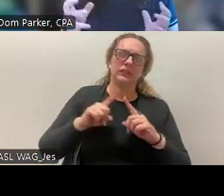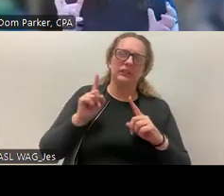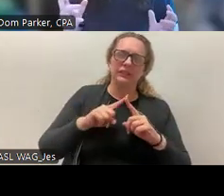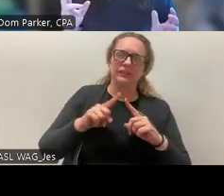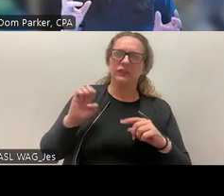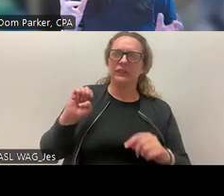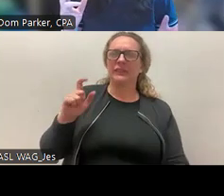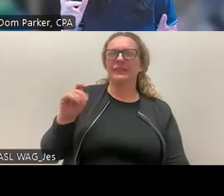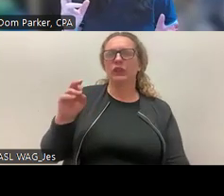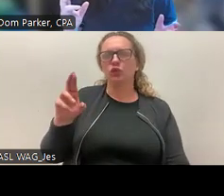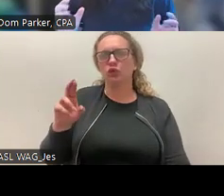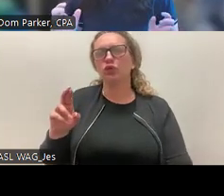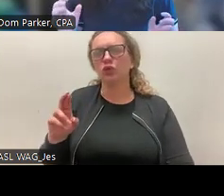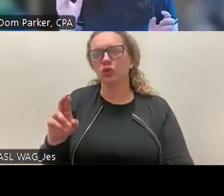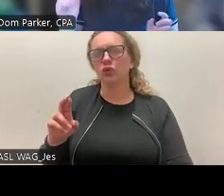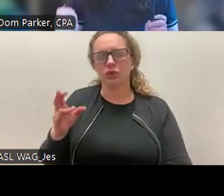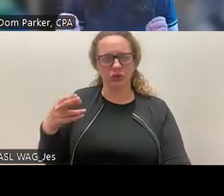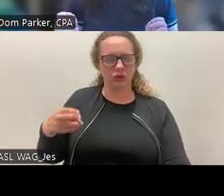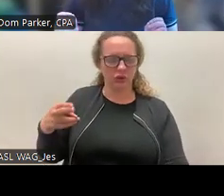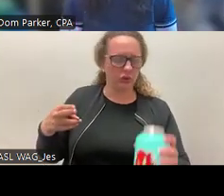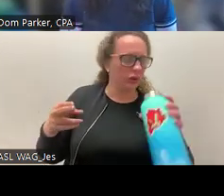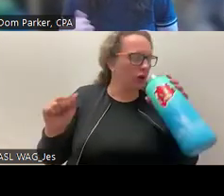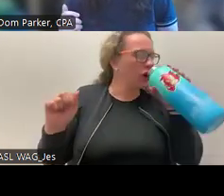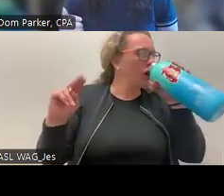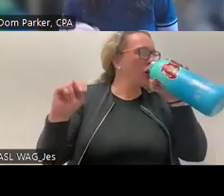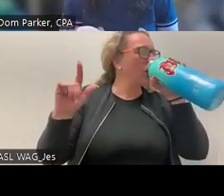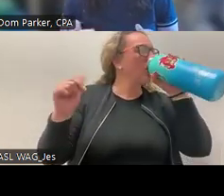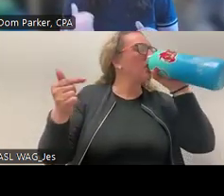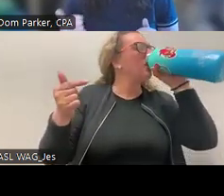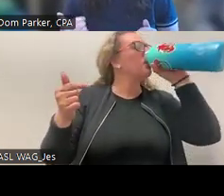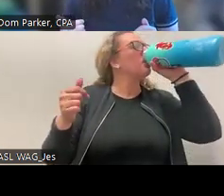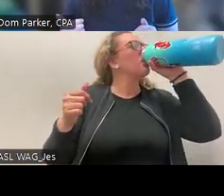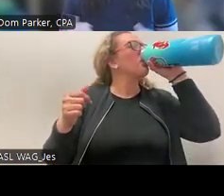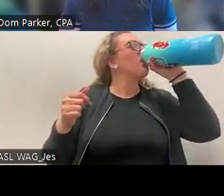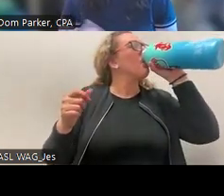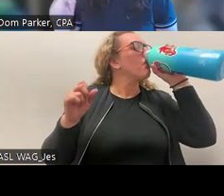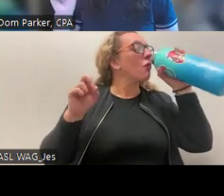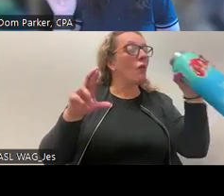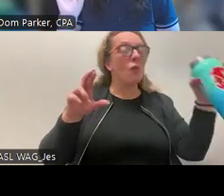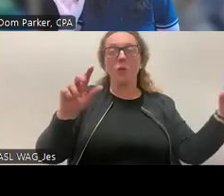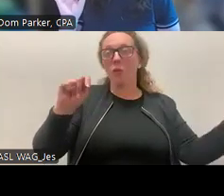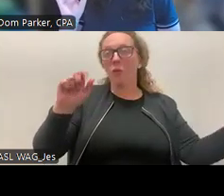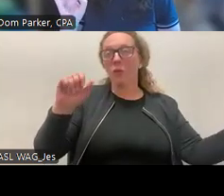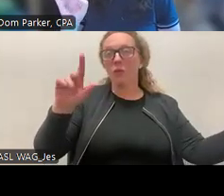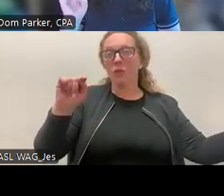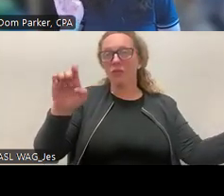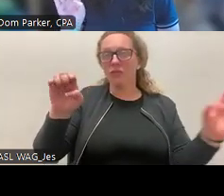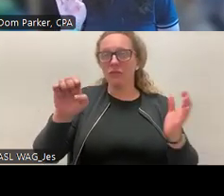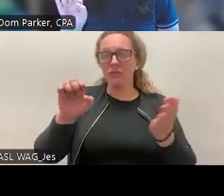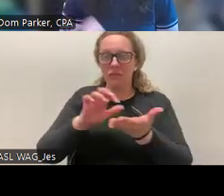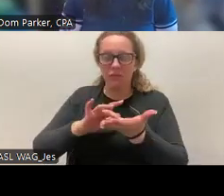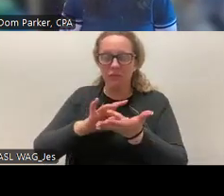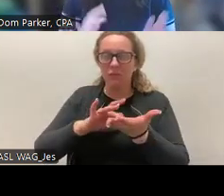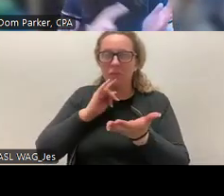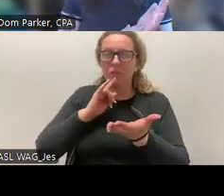extenders of not Joy-Cons, analog sticks, or different tactile buttons as well. You can get little tactile